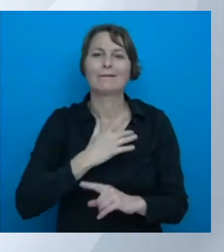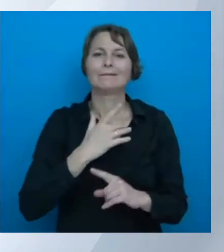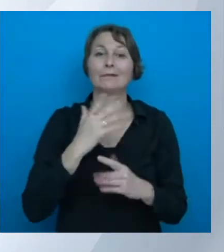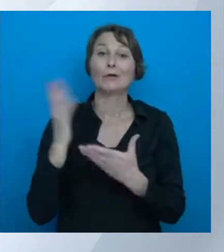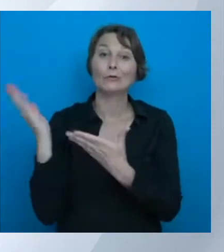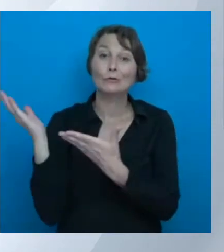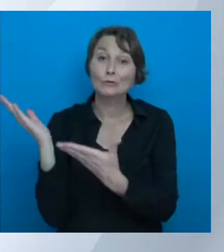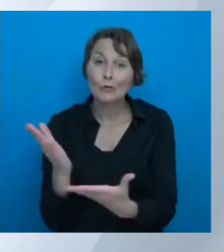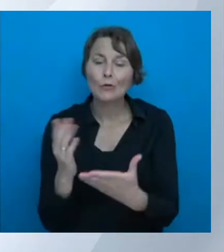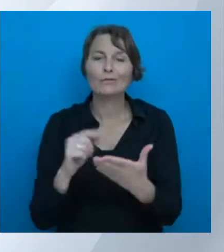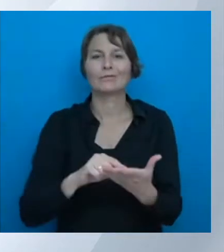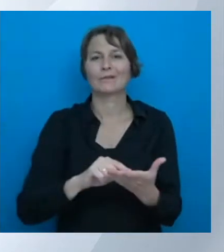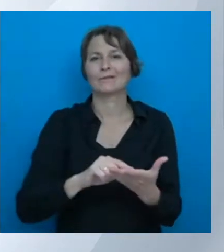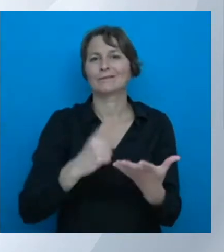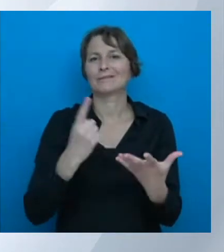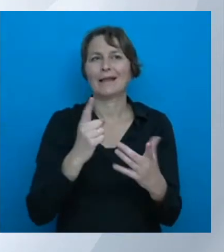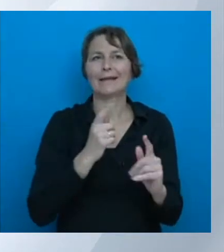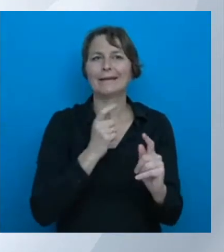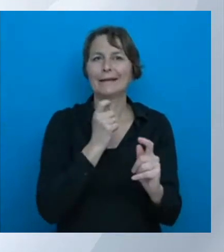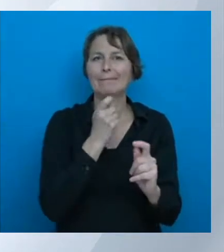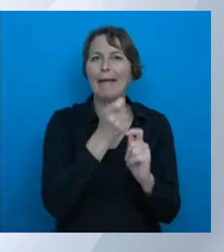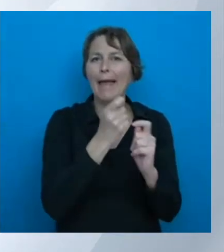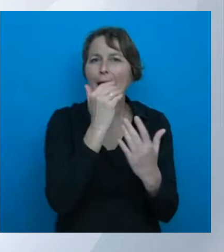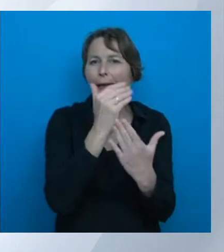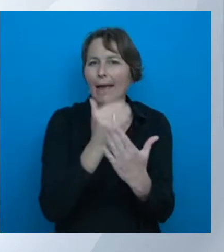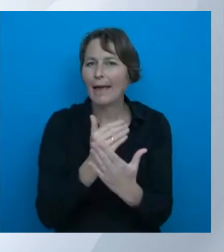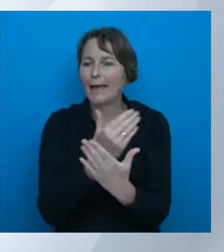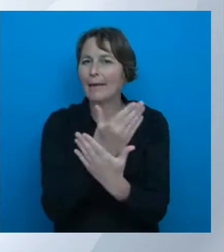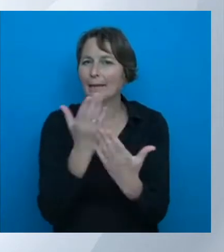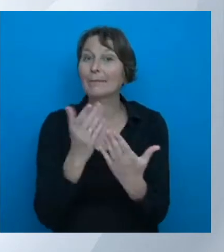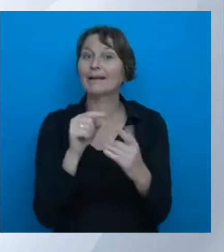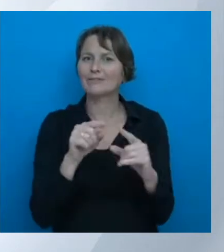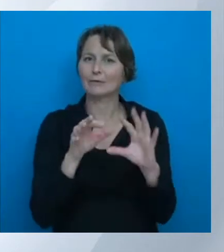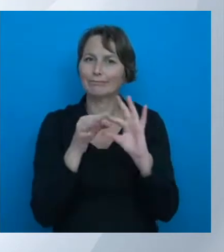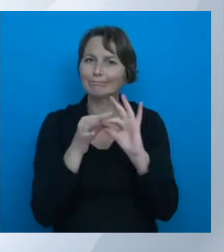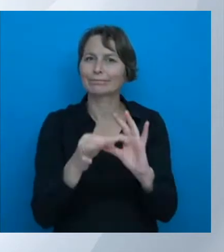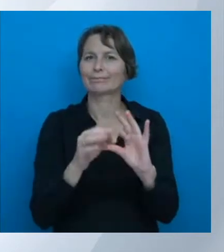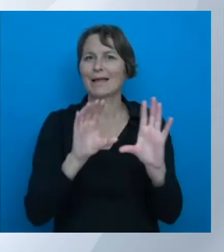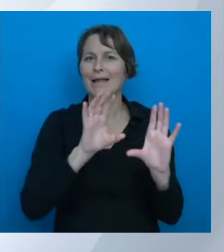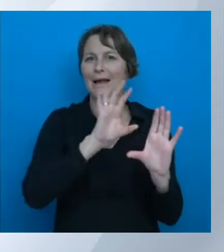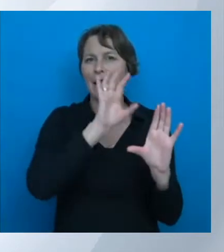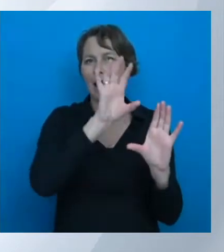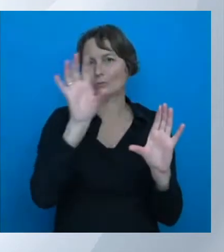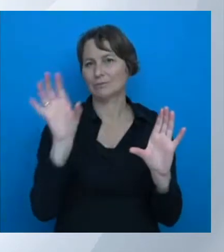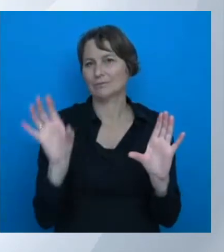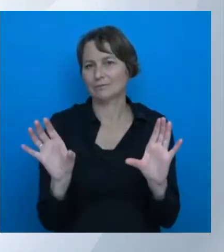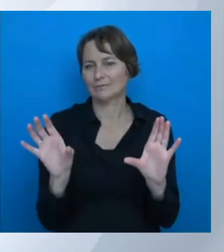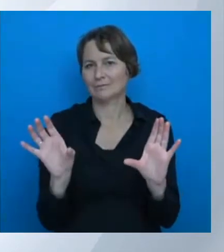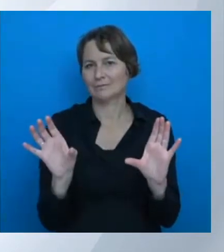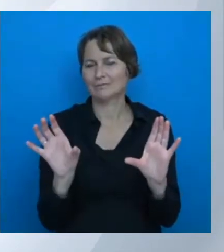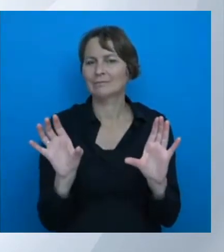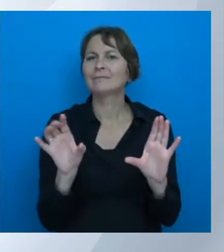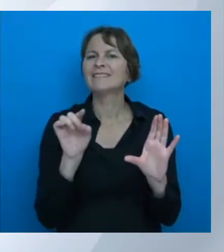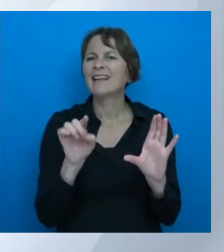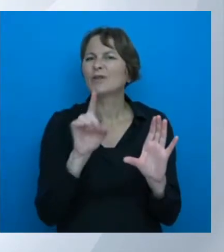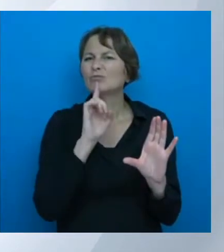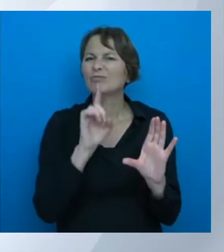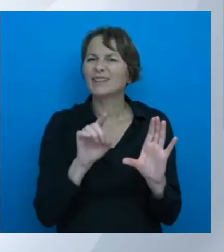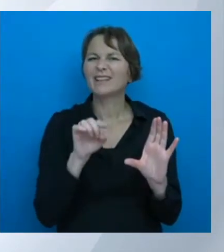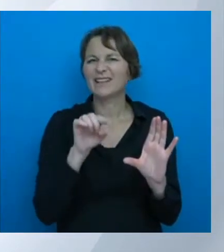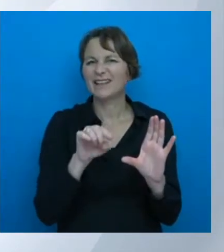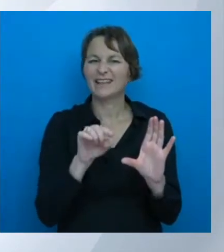environments. Cloud native is an adjective which specifies application,